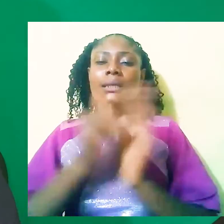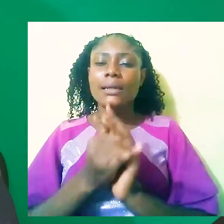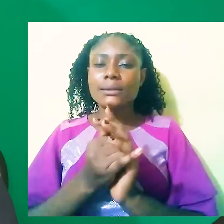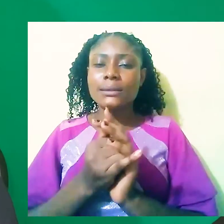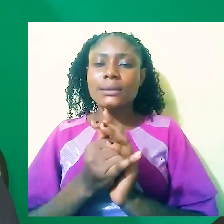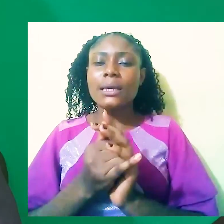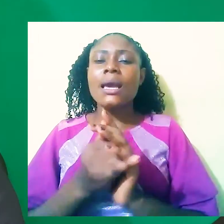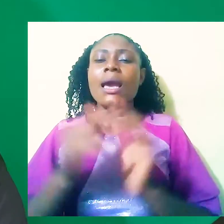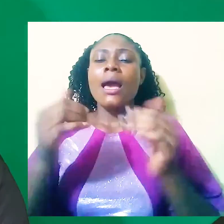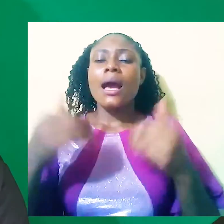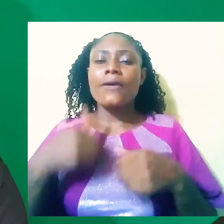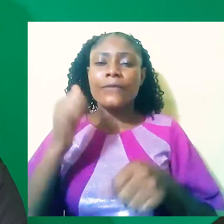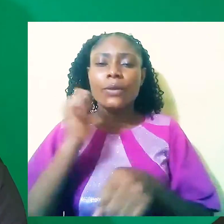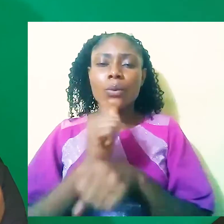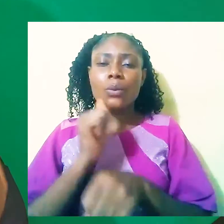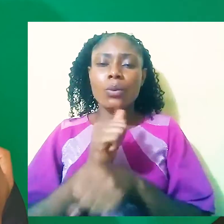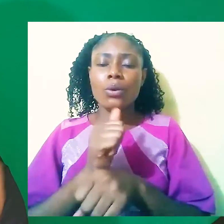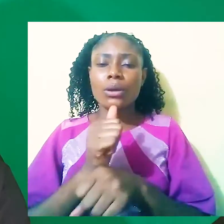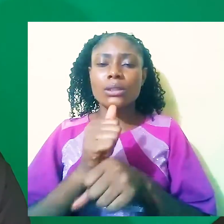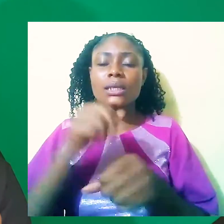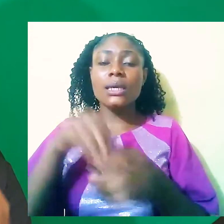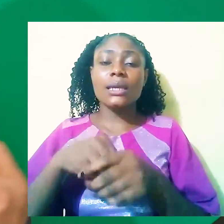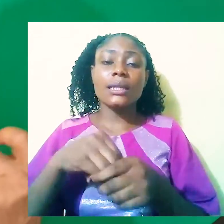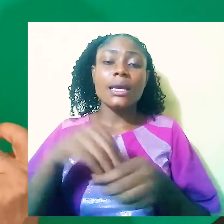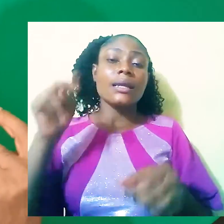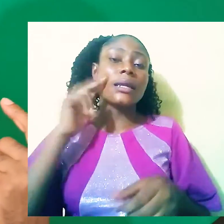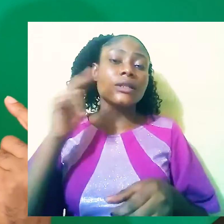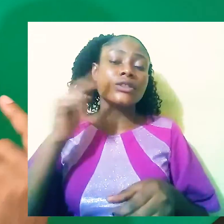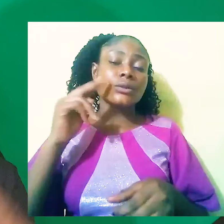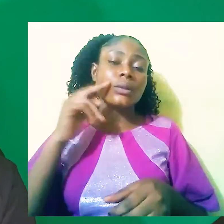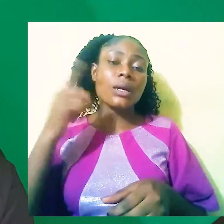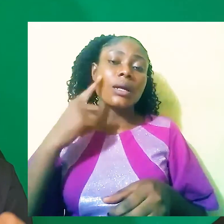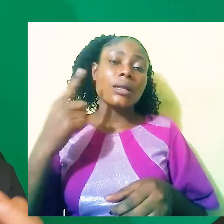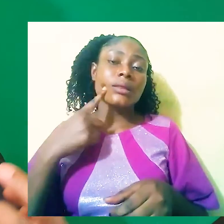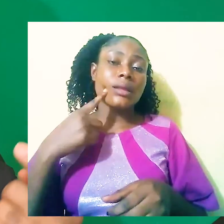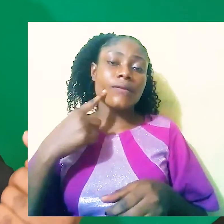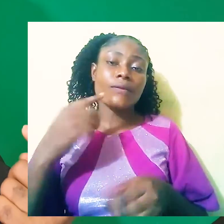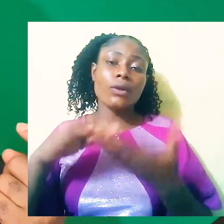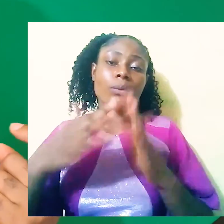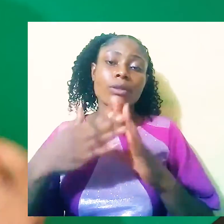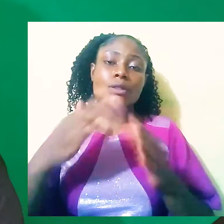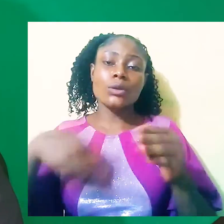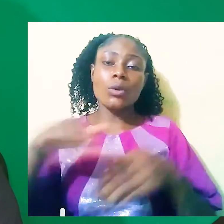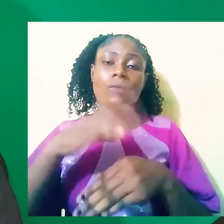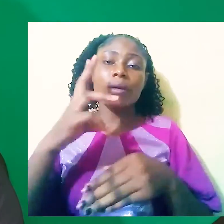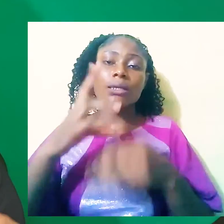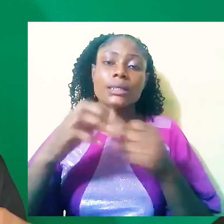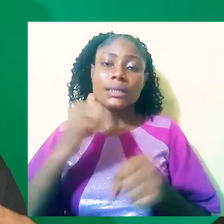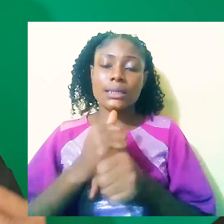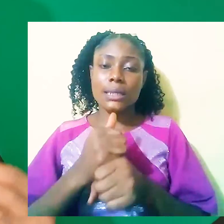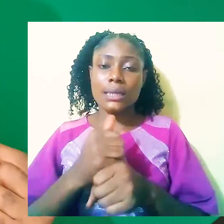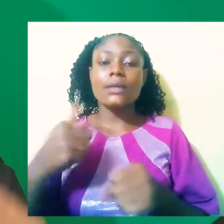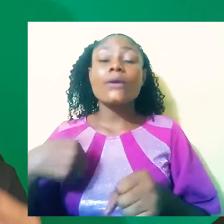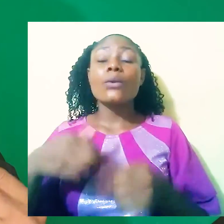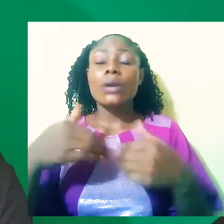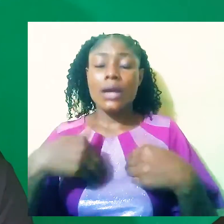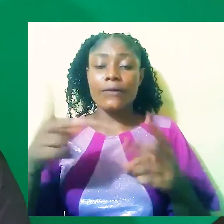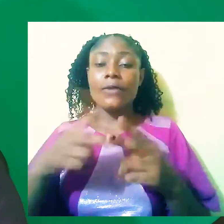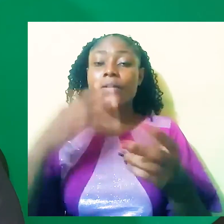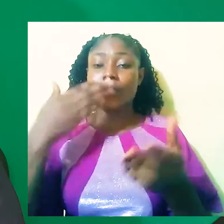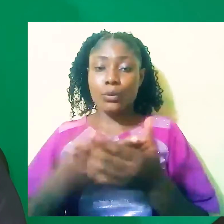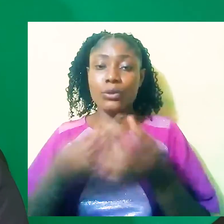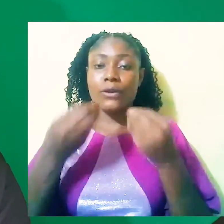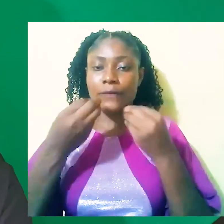deaf child. And I will say that having worked in Nigerian deaf community for over